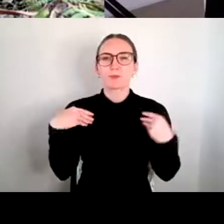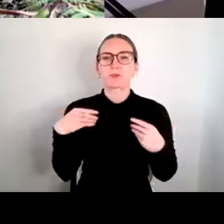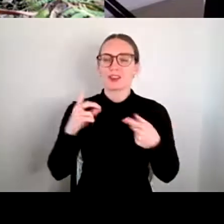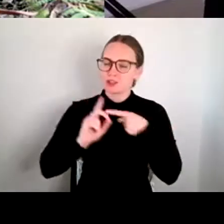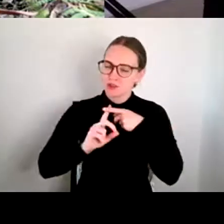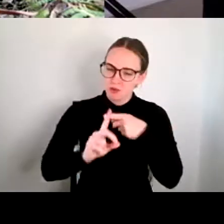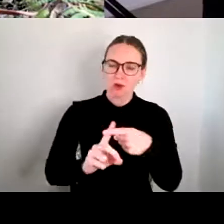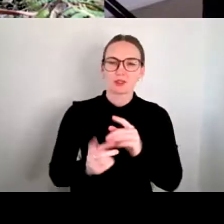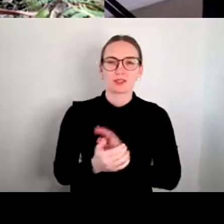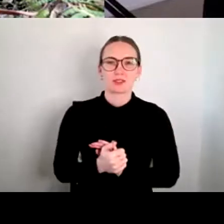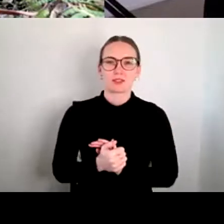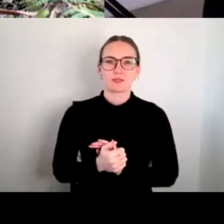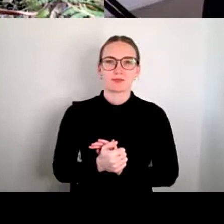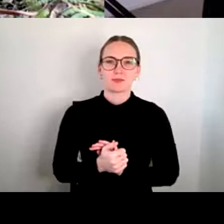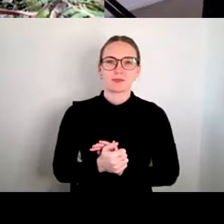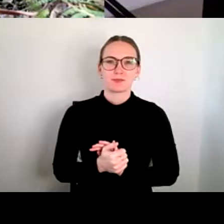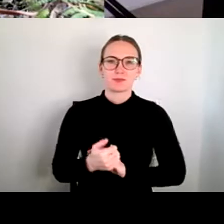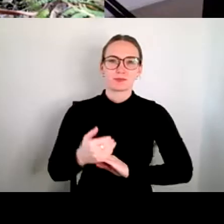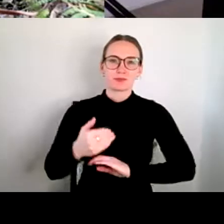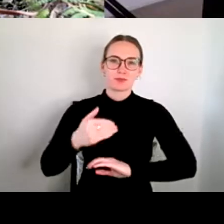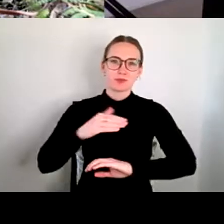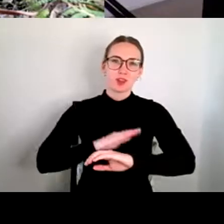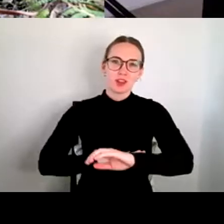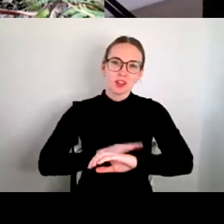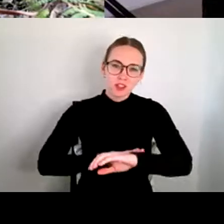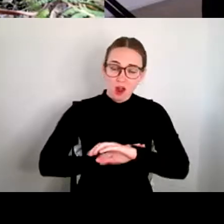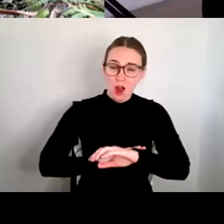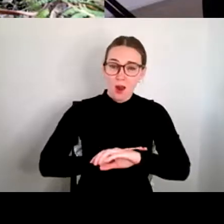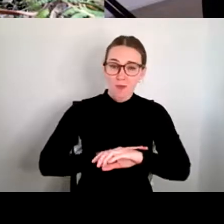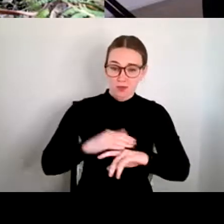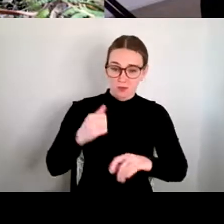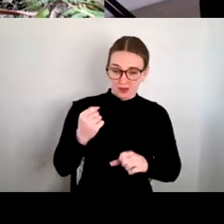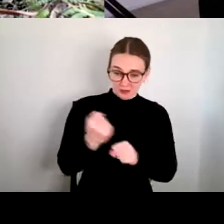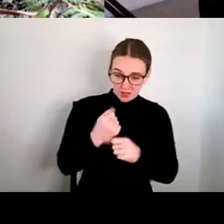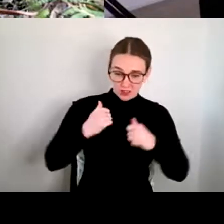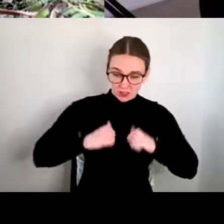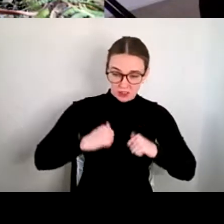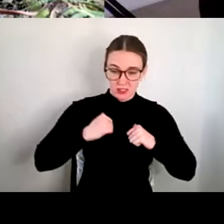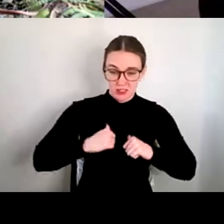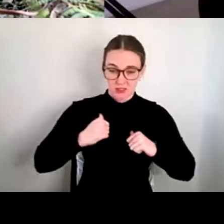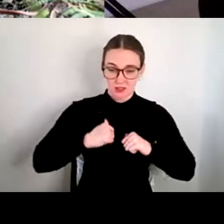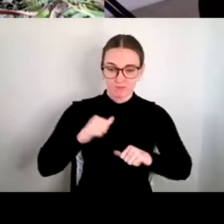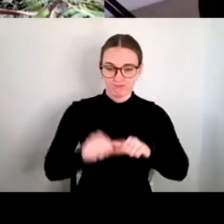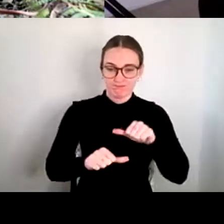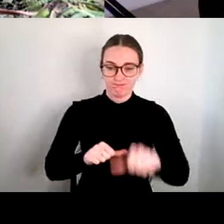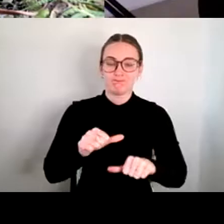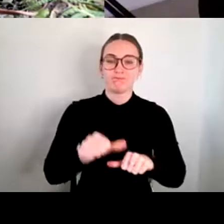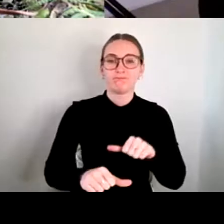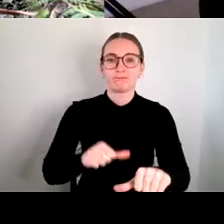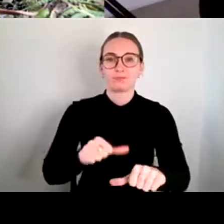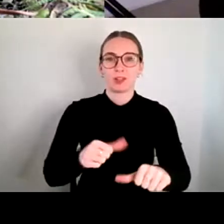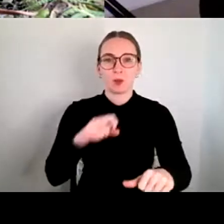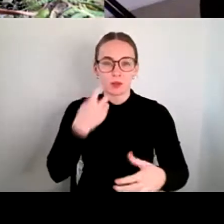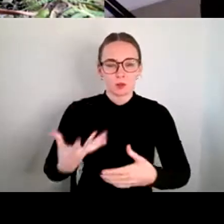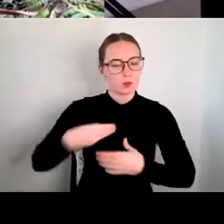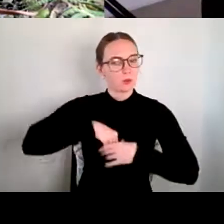spent making this practice becomes embedded in everyday life. And indeed, I think it's really held me in